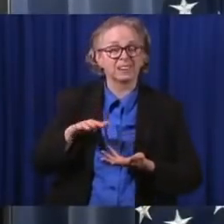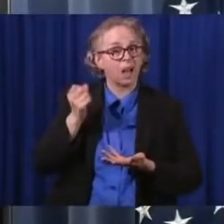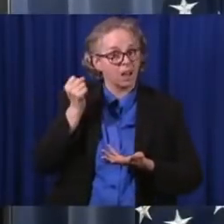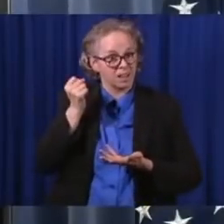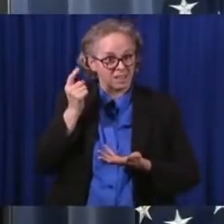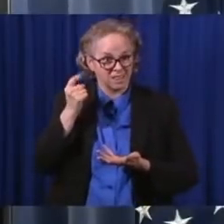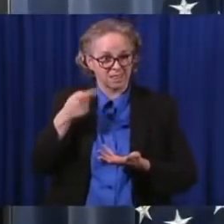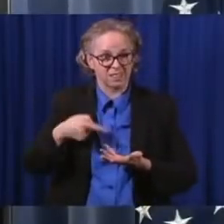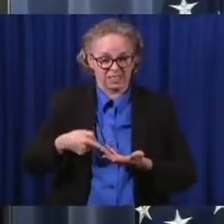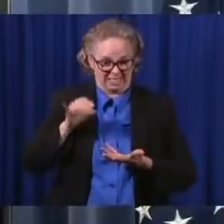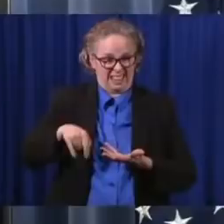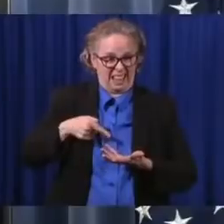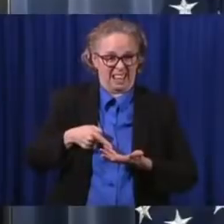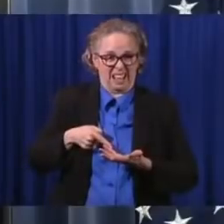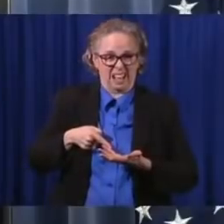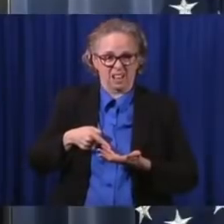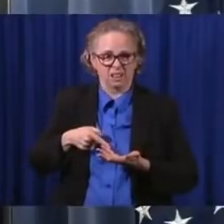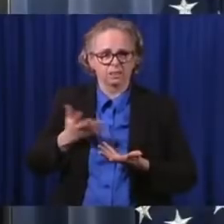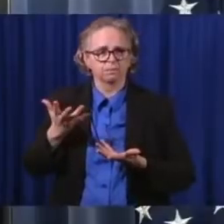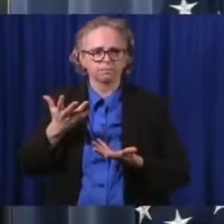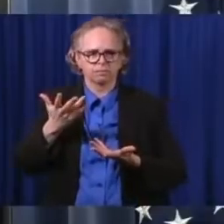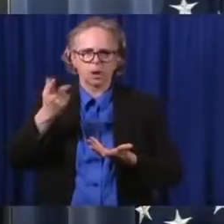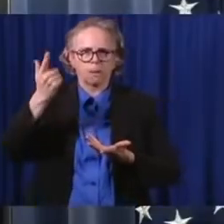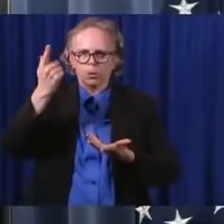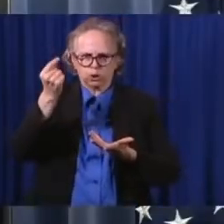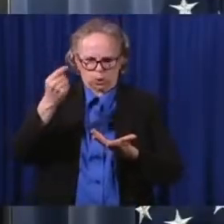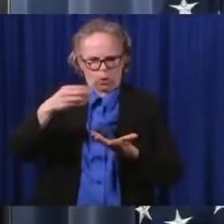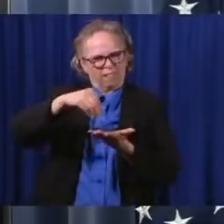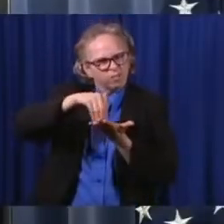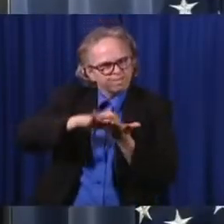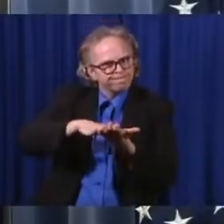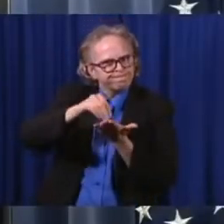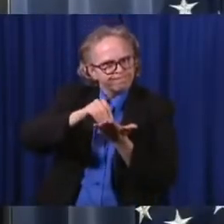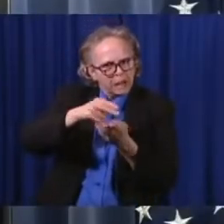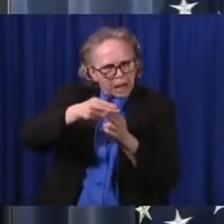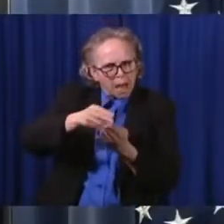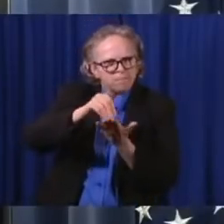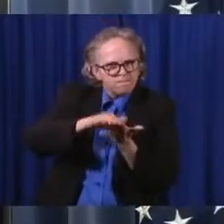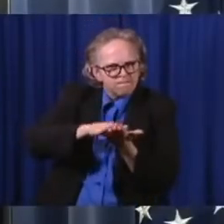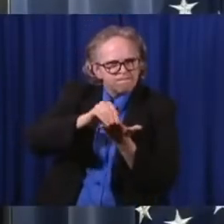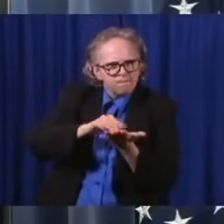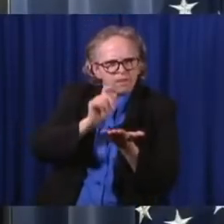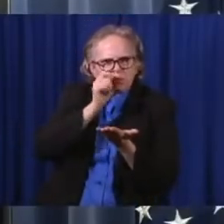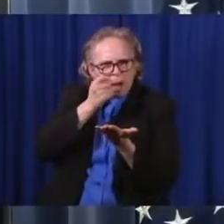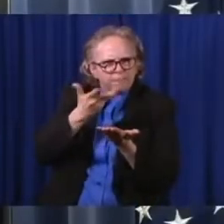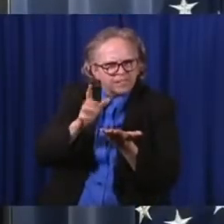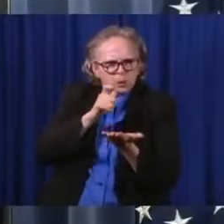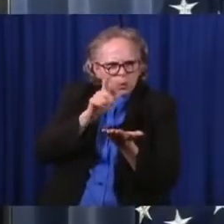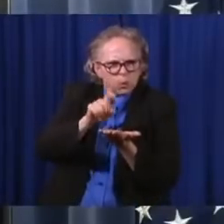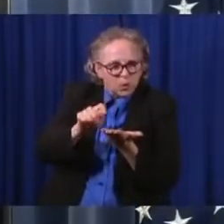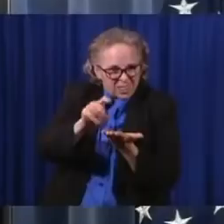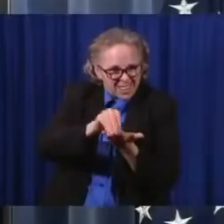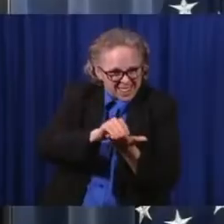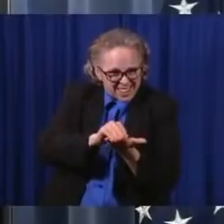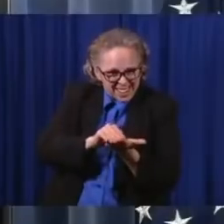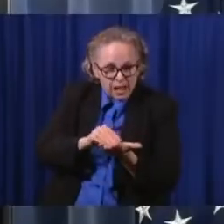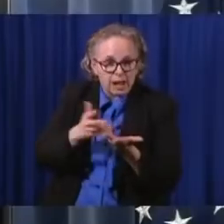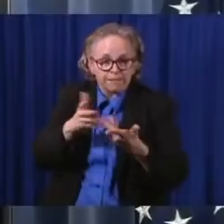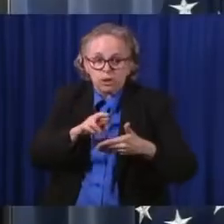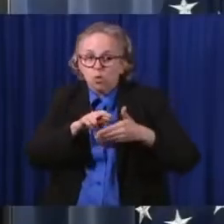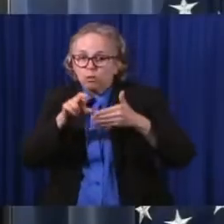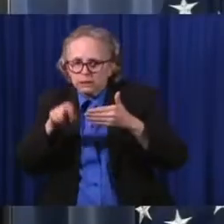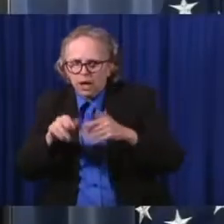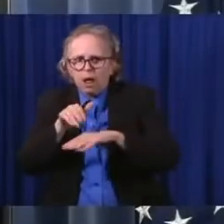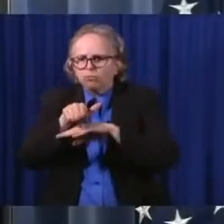are properly documented, and that any feedback can go to the appropriate personnel in that facility. This